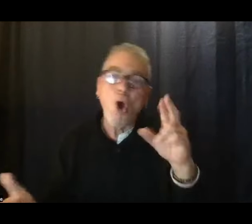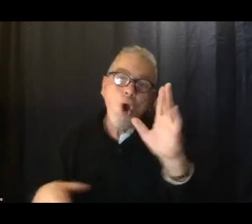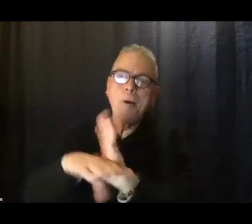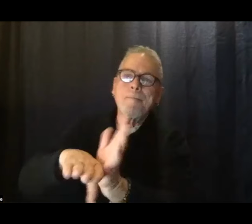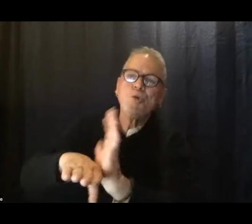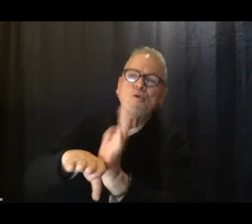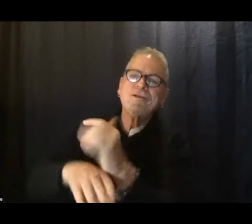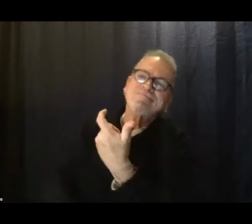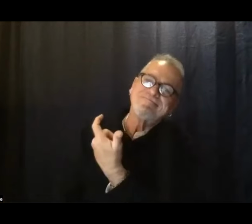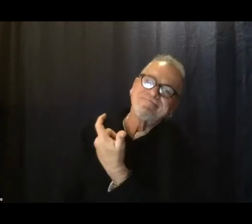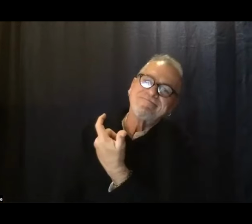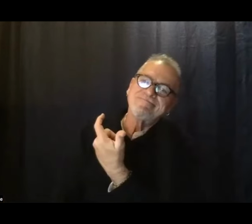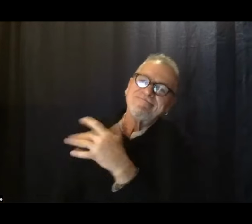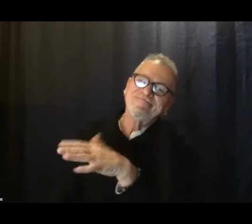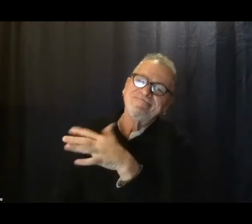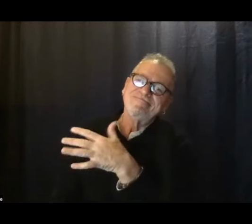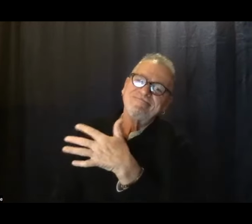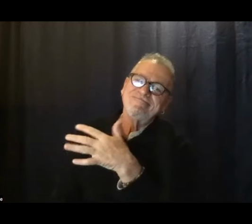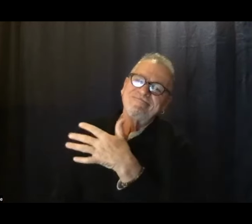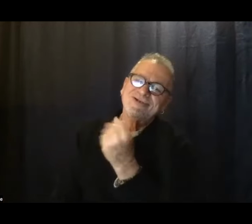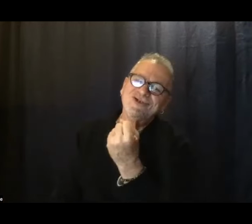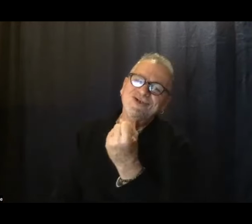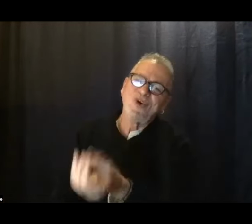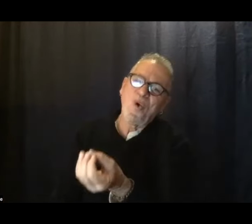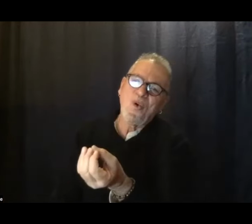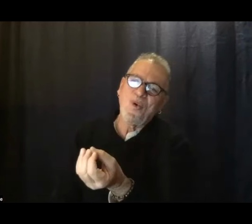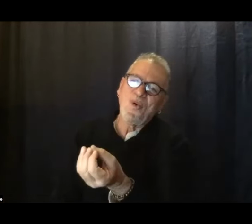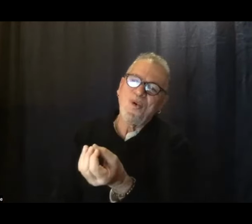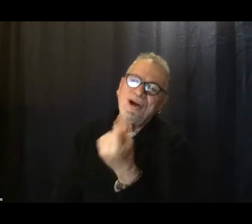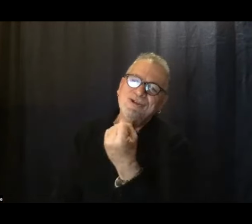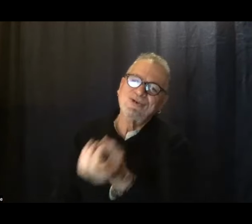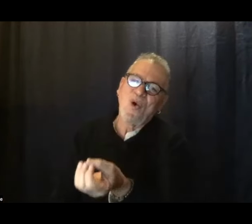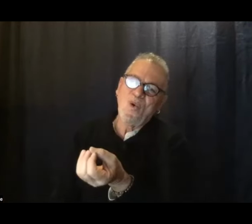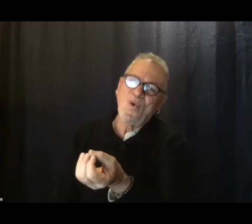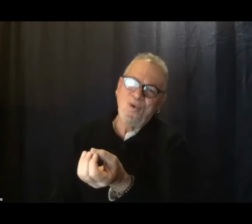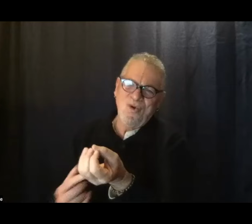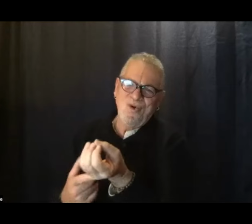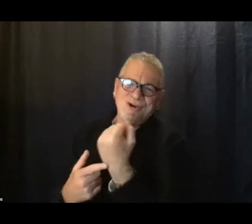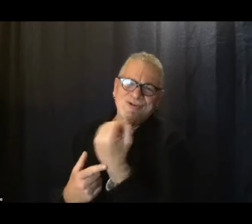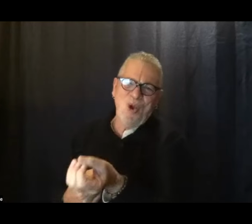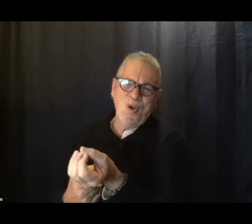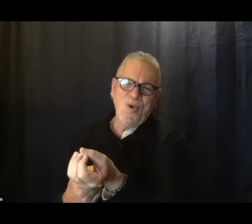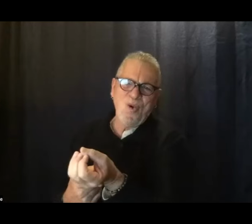So, or maybe a movie, you watched it, so.